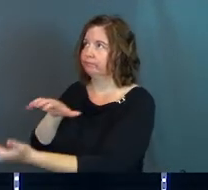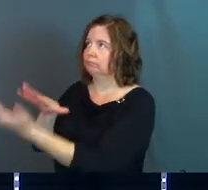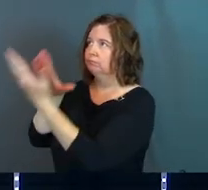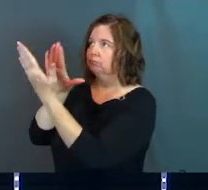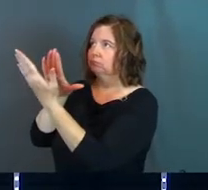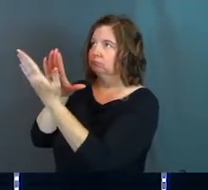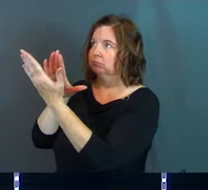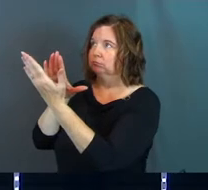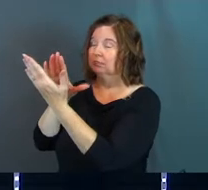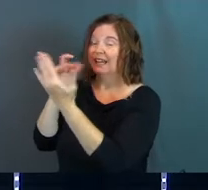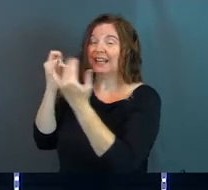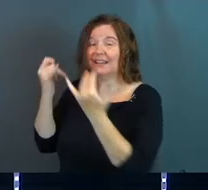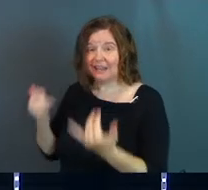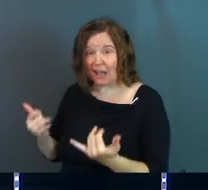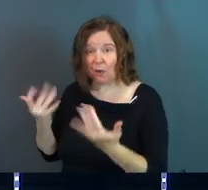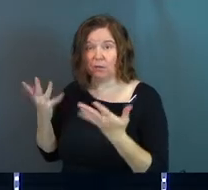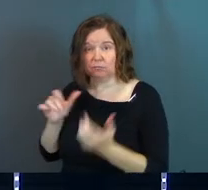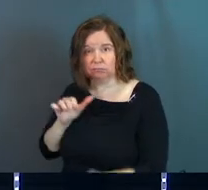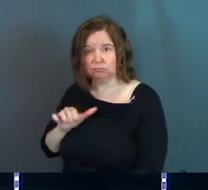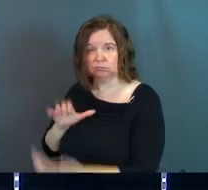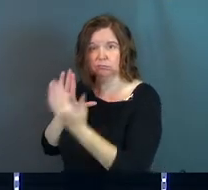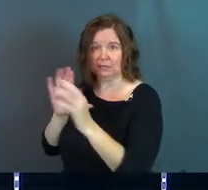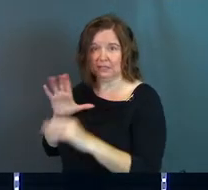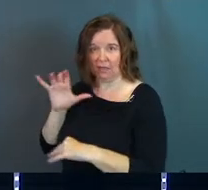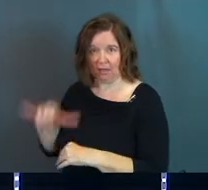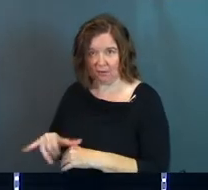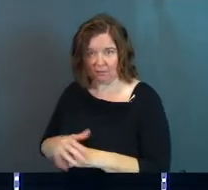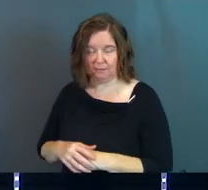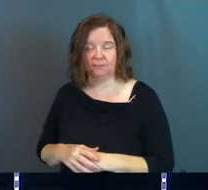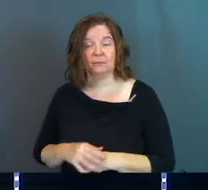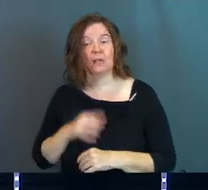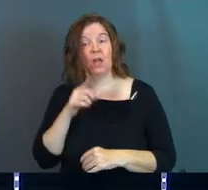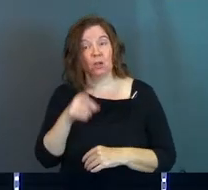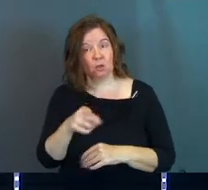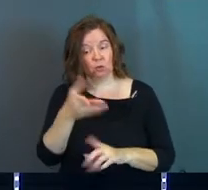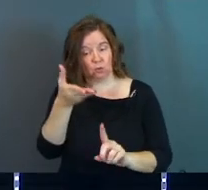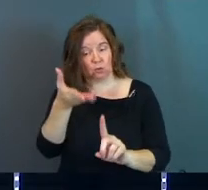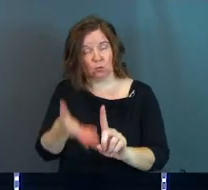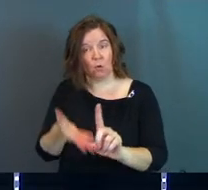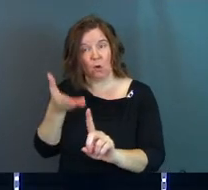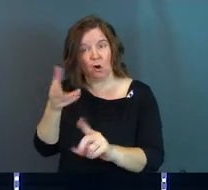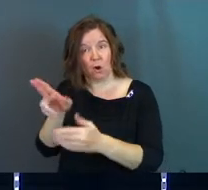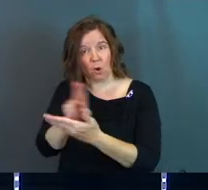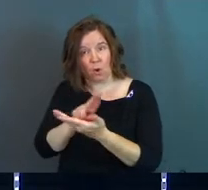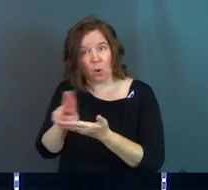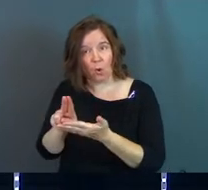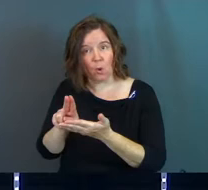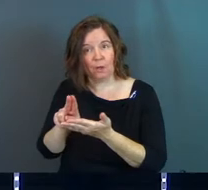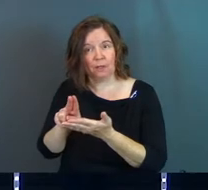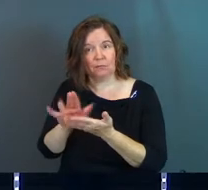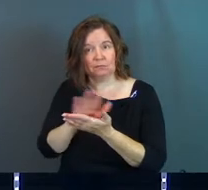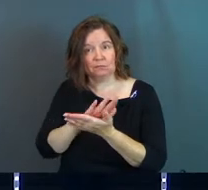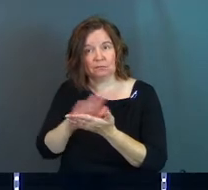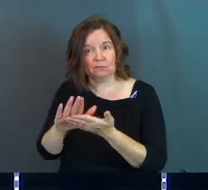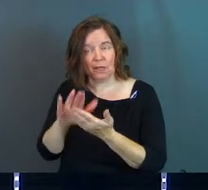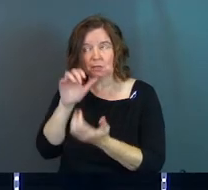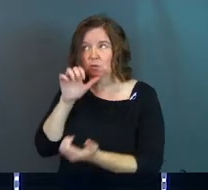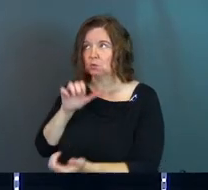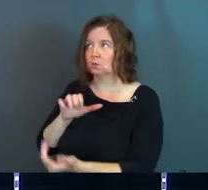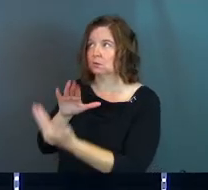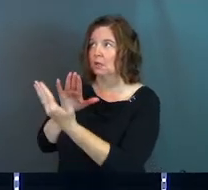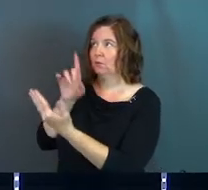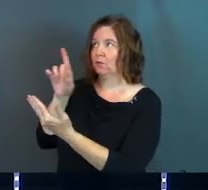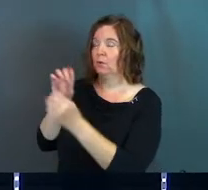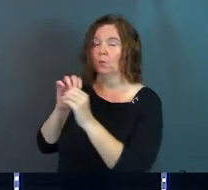that's present tense. Right now, he has done that. And you are holy and blameless as you stand before